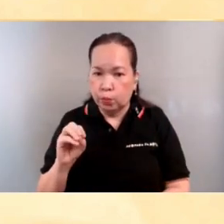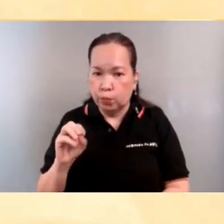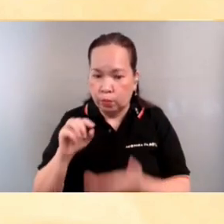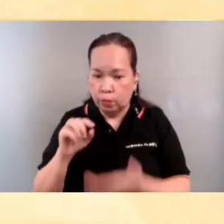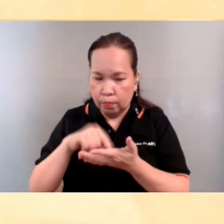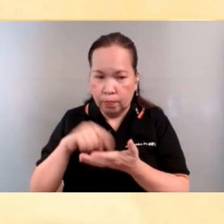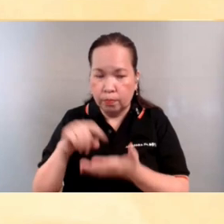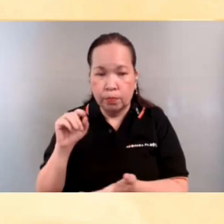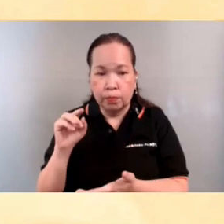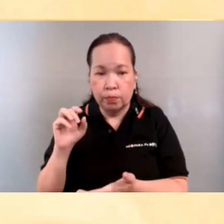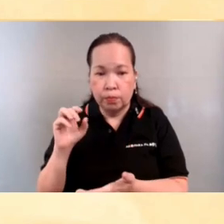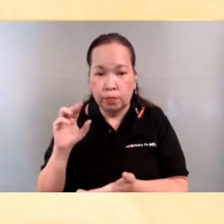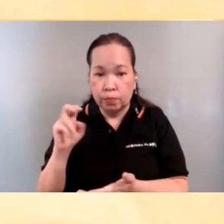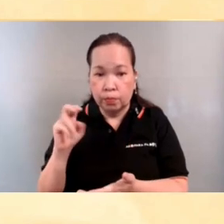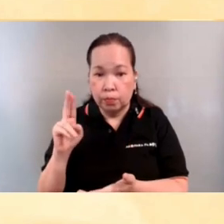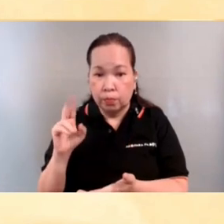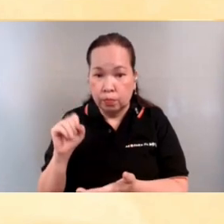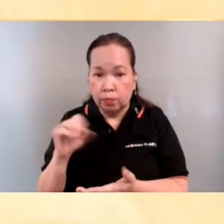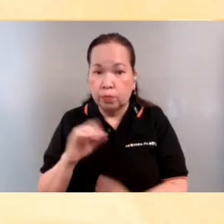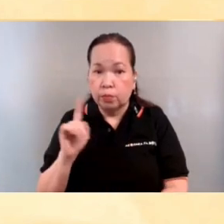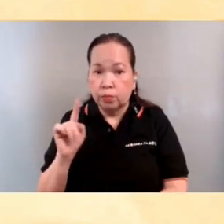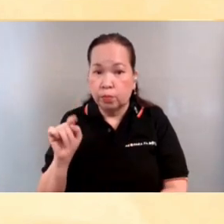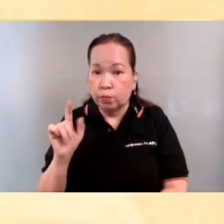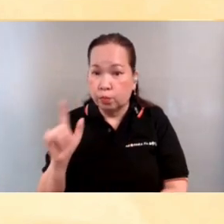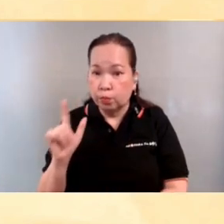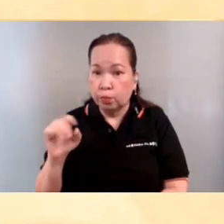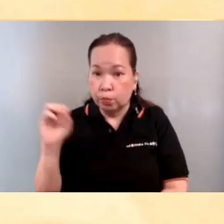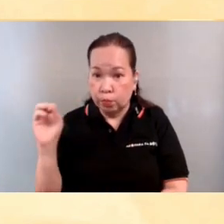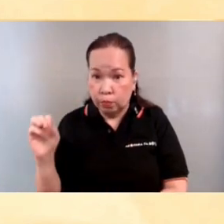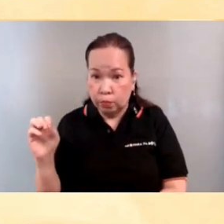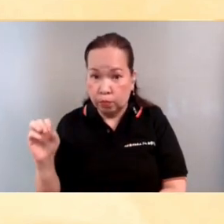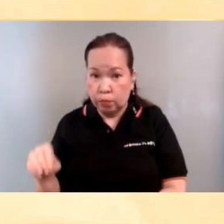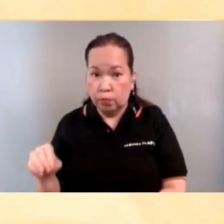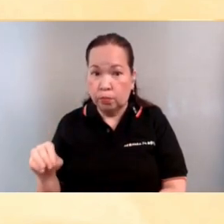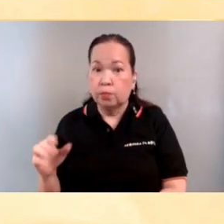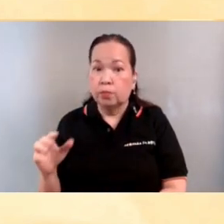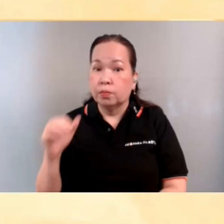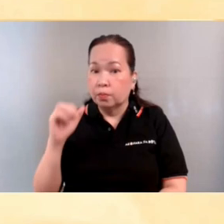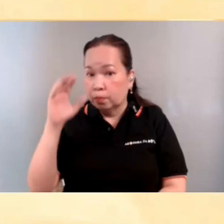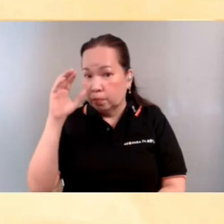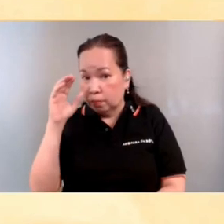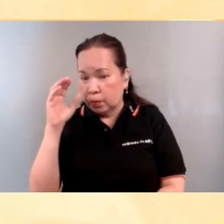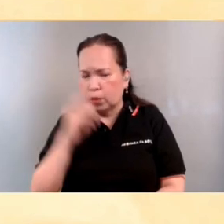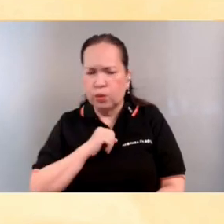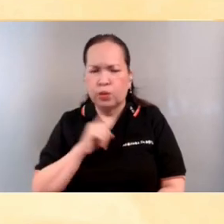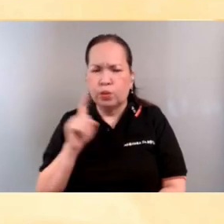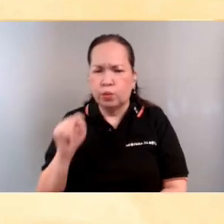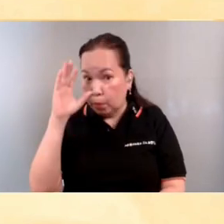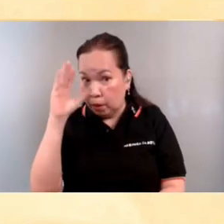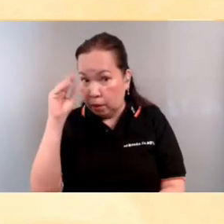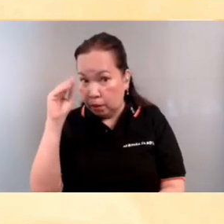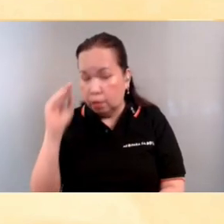and 1.20 of these children are male and 1.18 million are